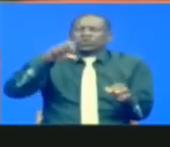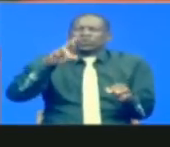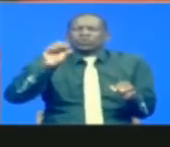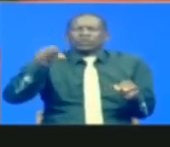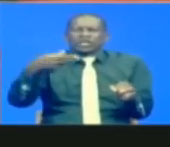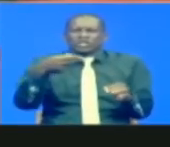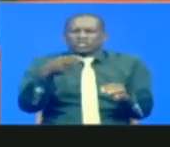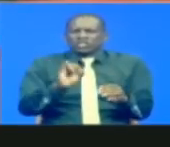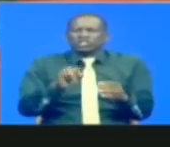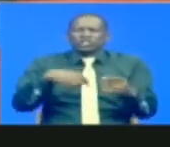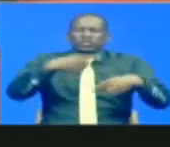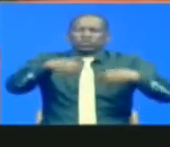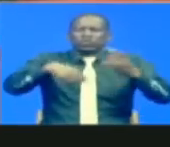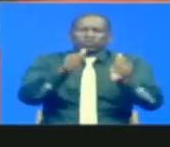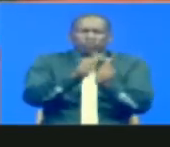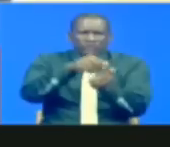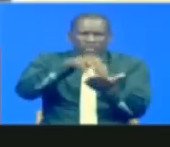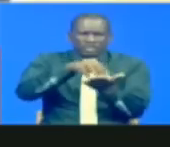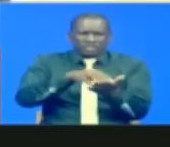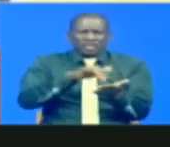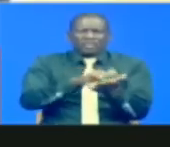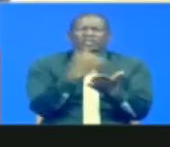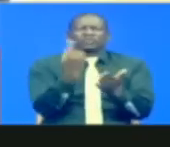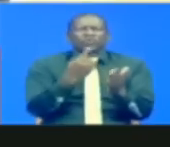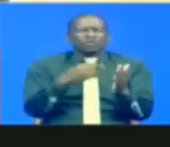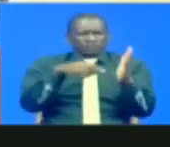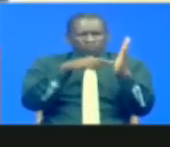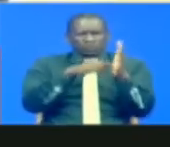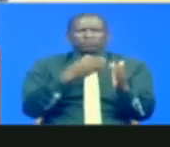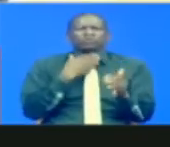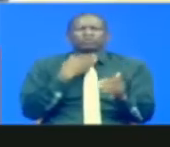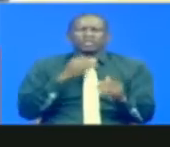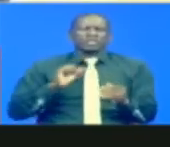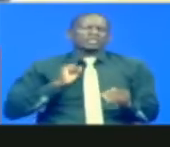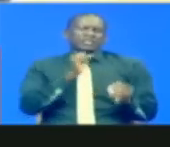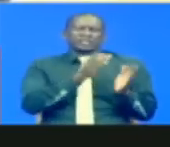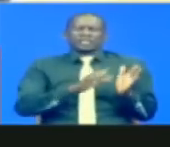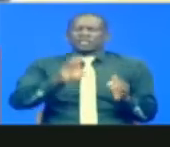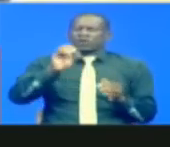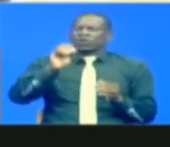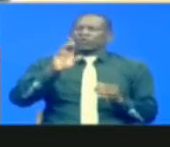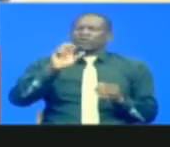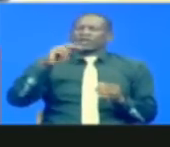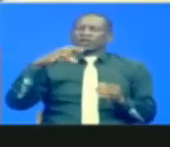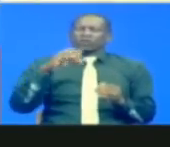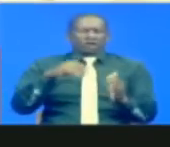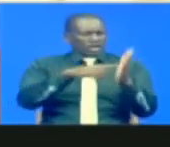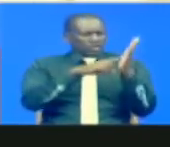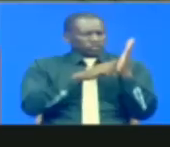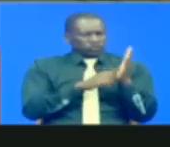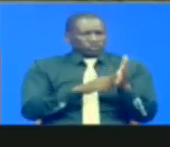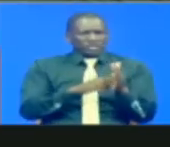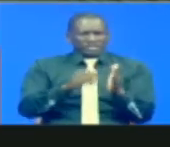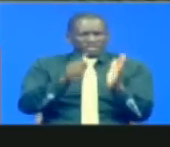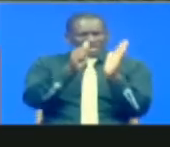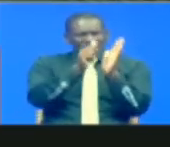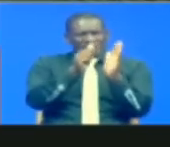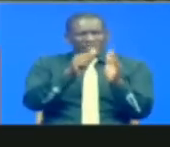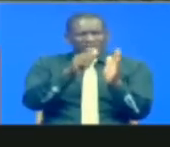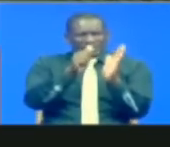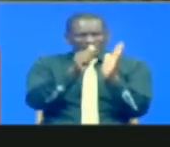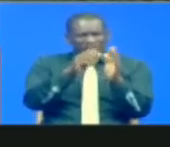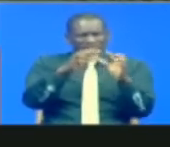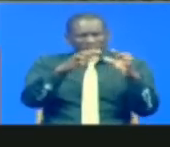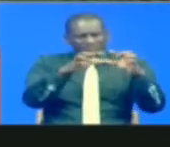That's the only point that we wanted to bring out of the media. Senator James Orengo had highlighted an article carried in one of the dailies that